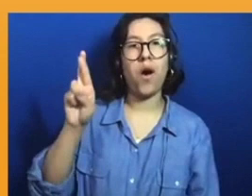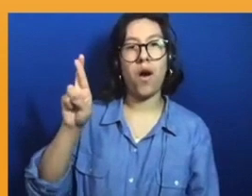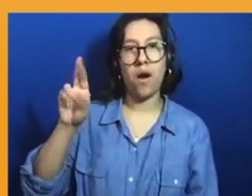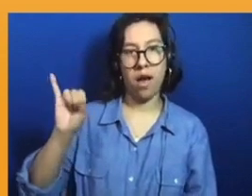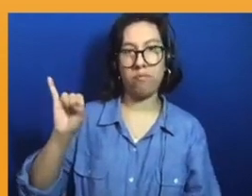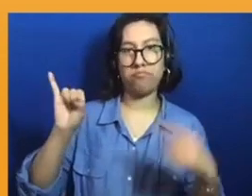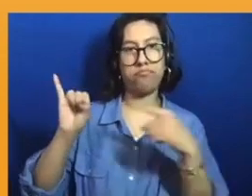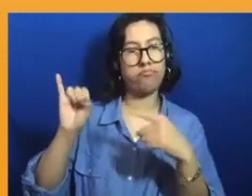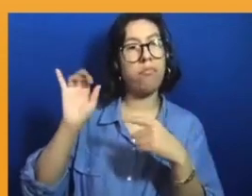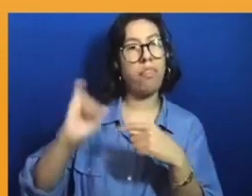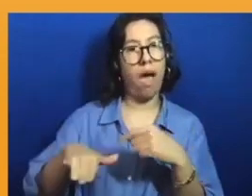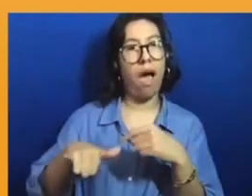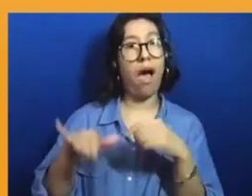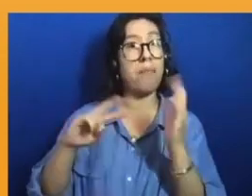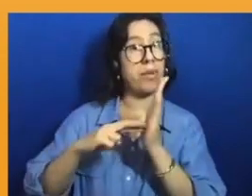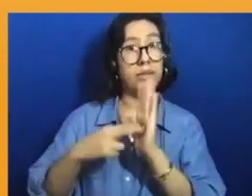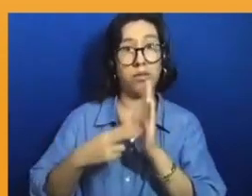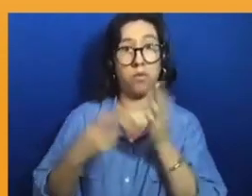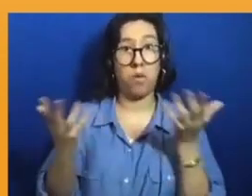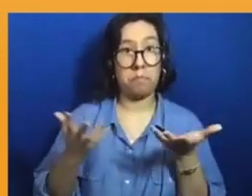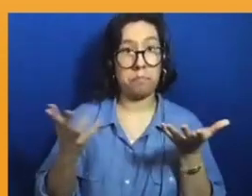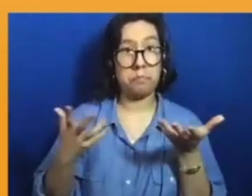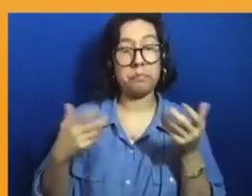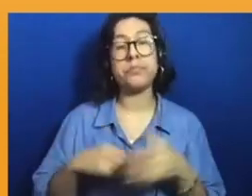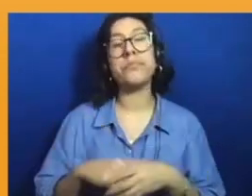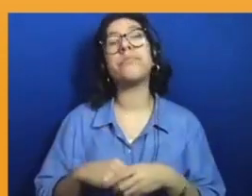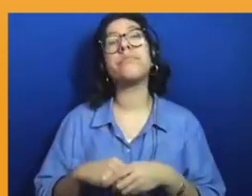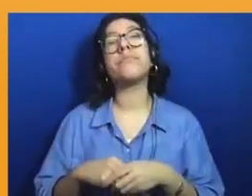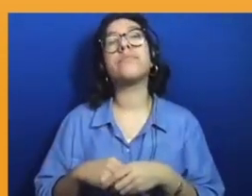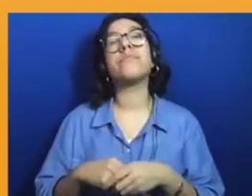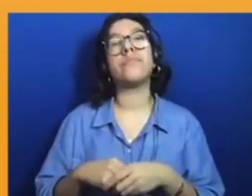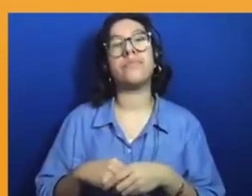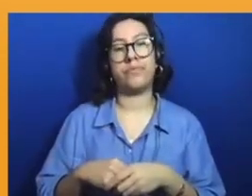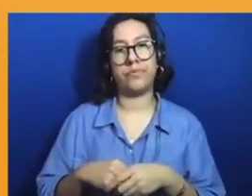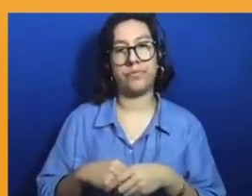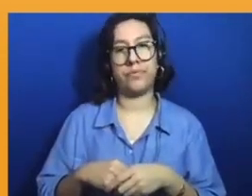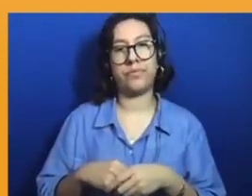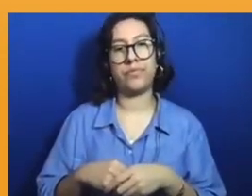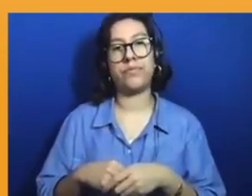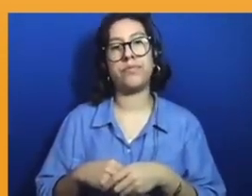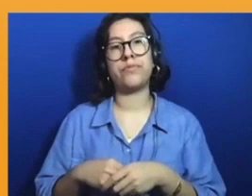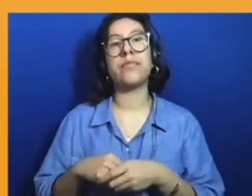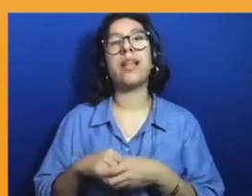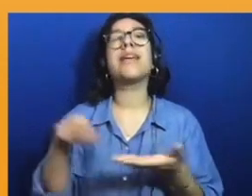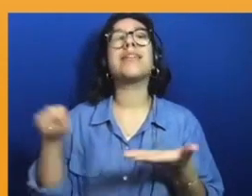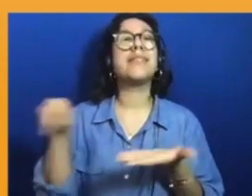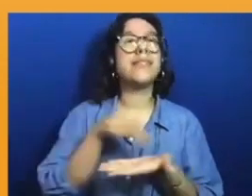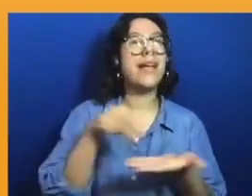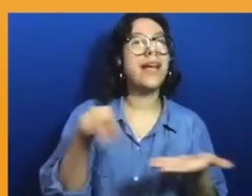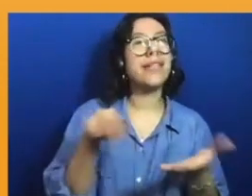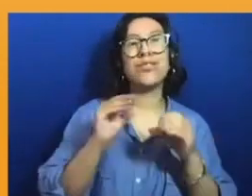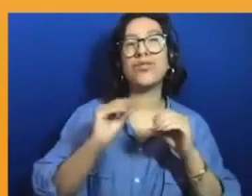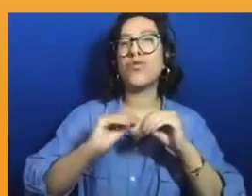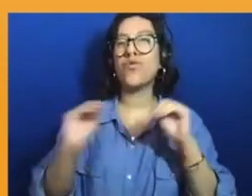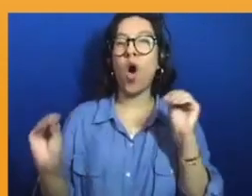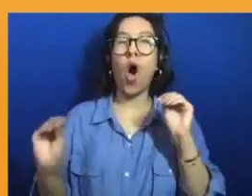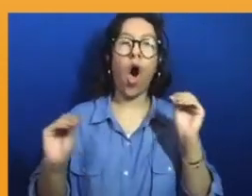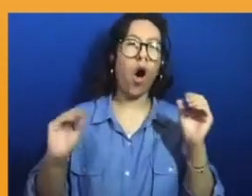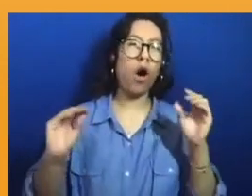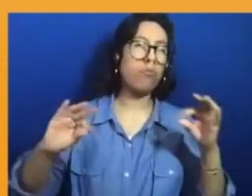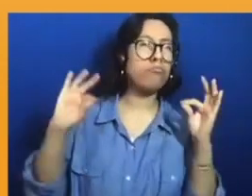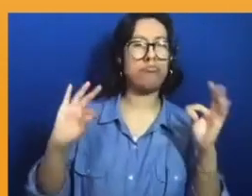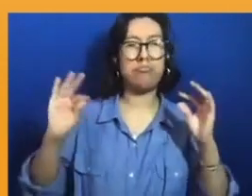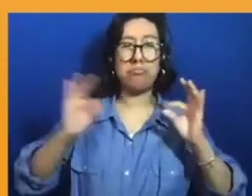suodori, which means you dance with no elaborate costumes.